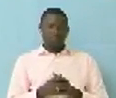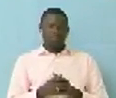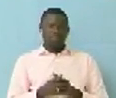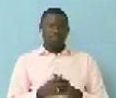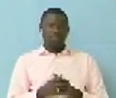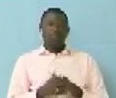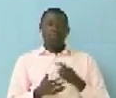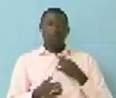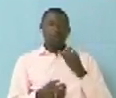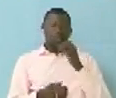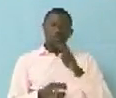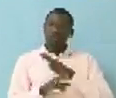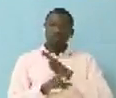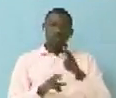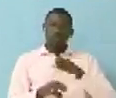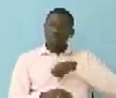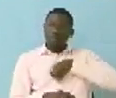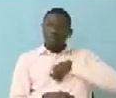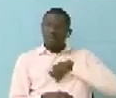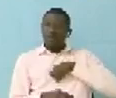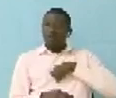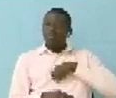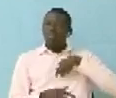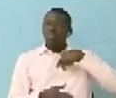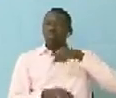So it is not my position.